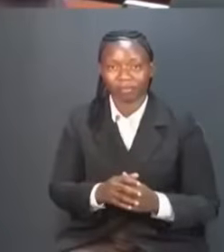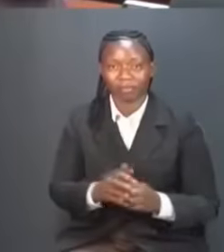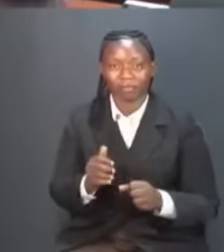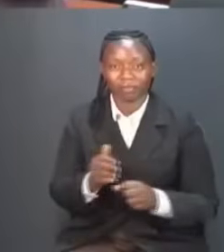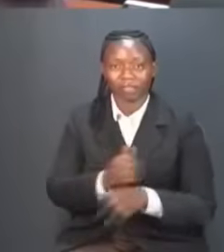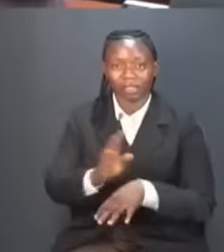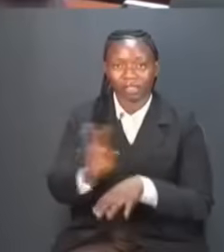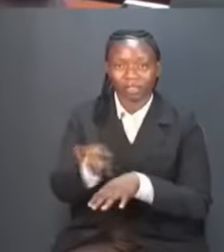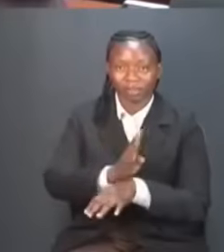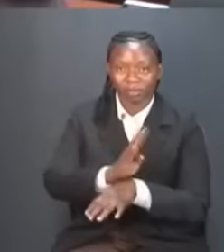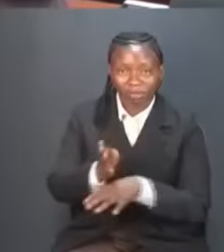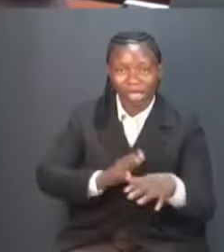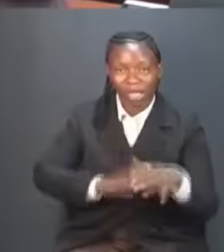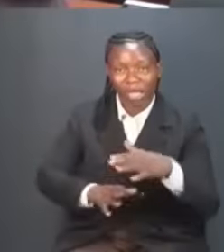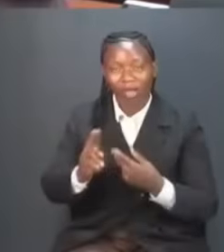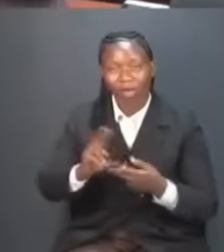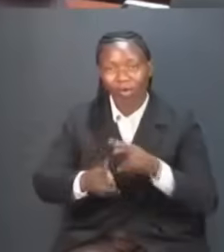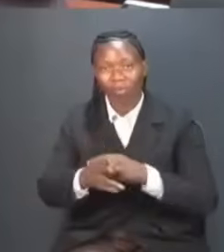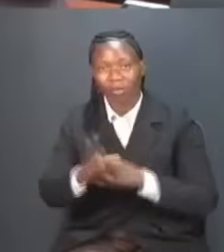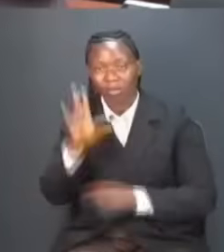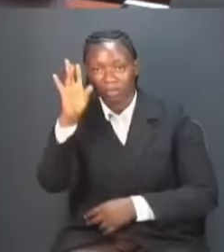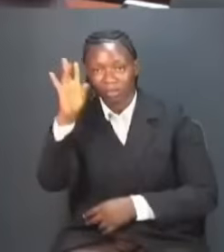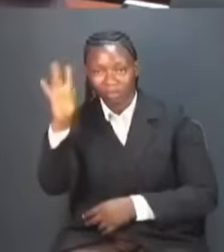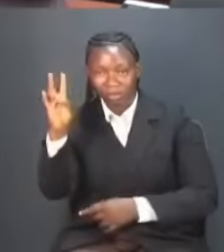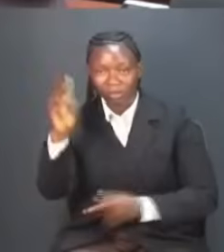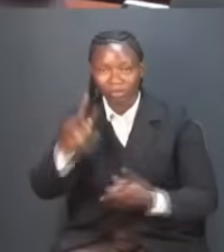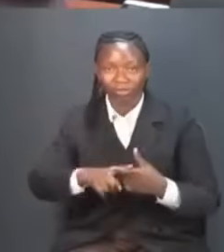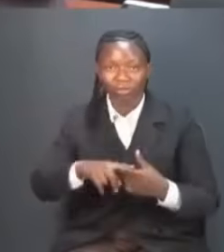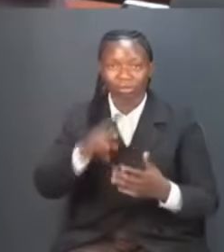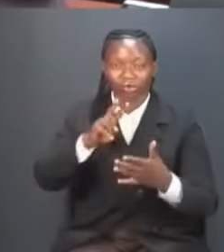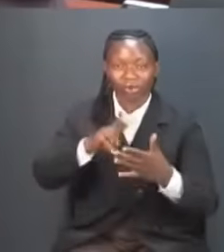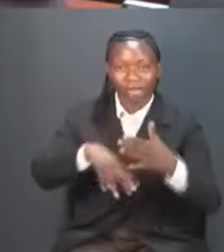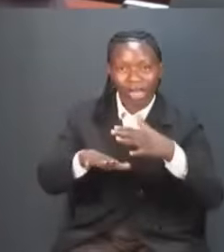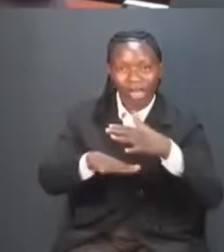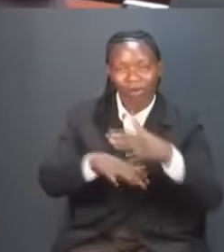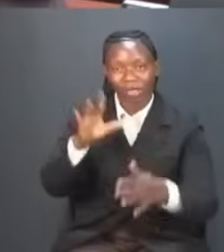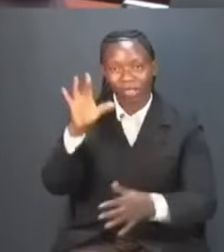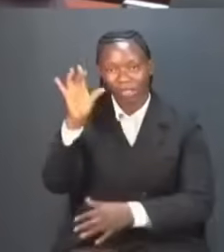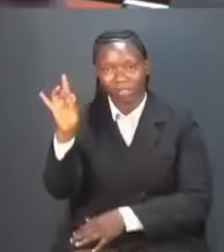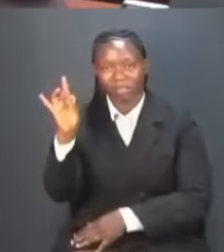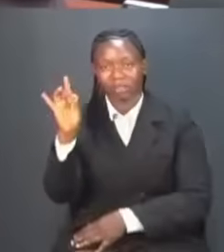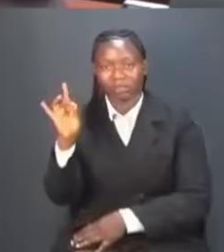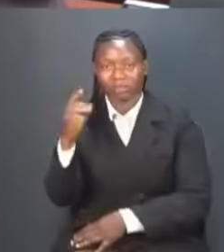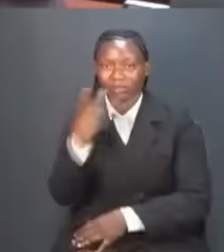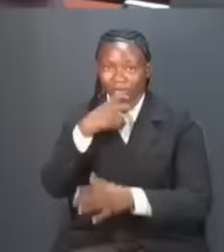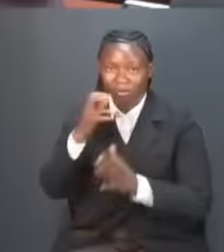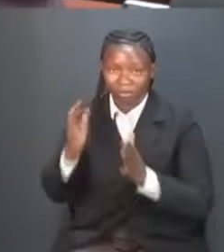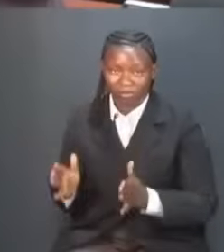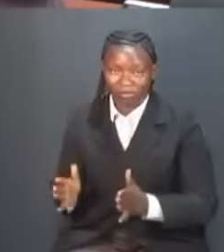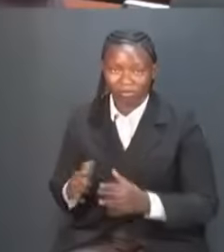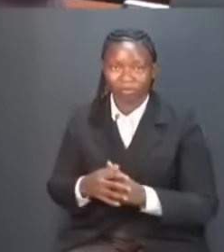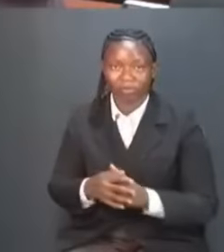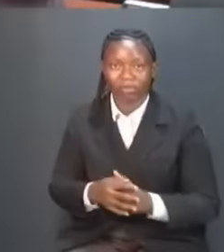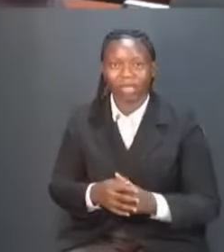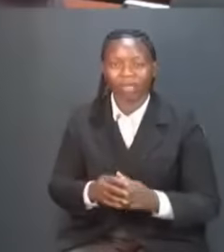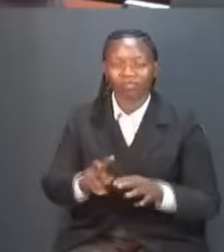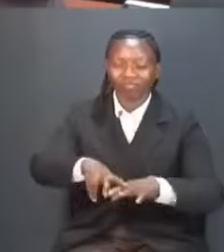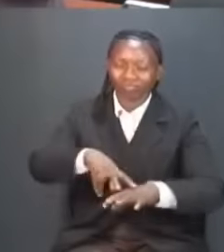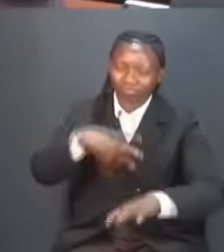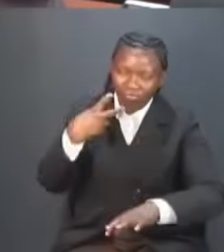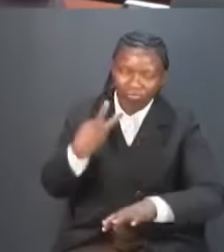business under 7 to taking the one under 8. Speaker, so it's been quite difficult